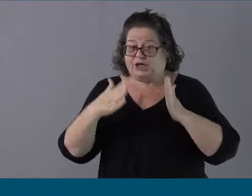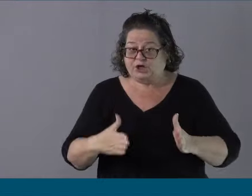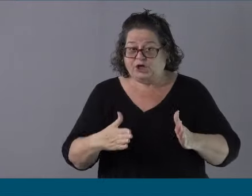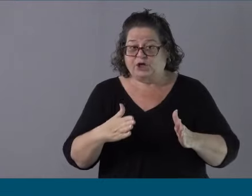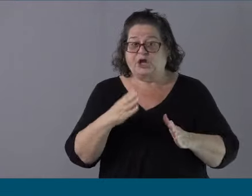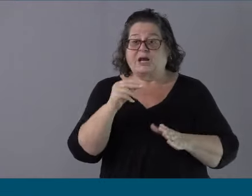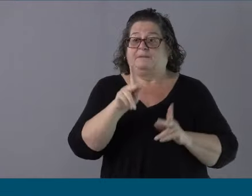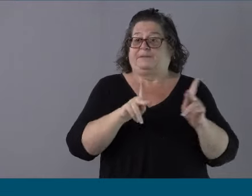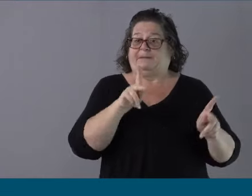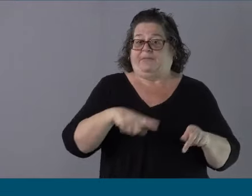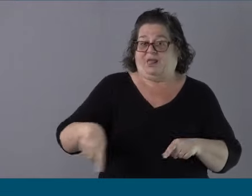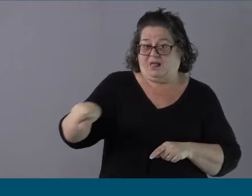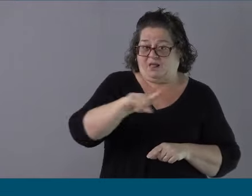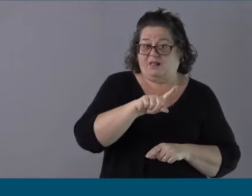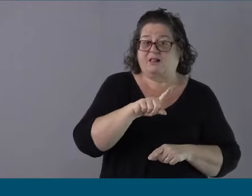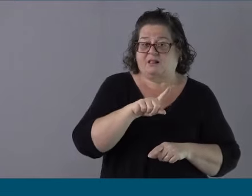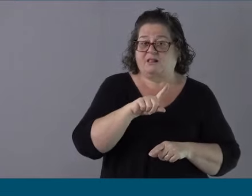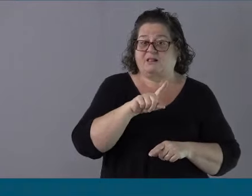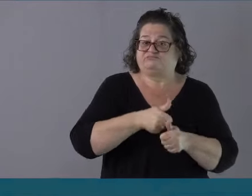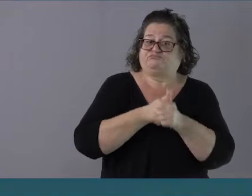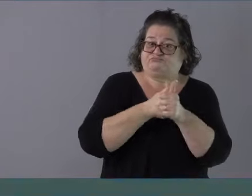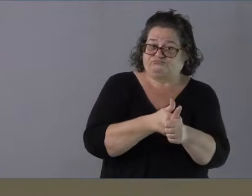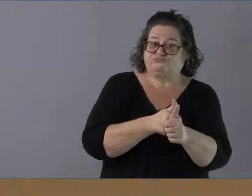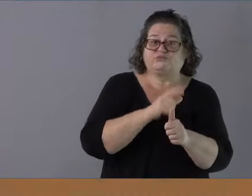you the difference that it's made.